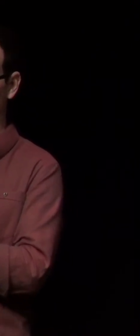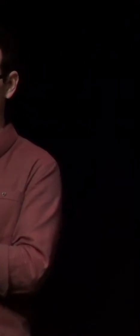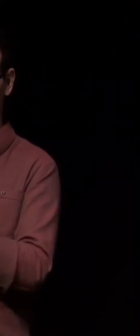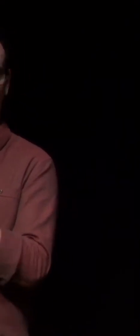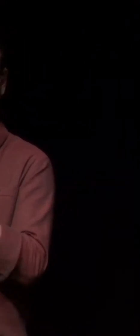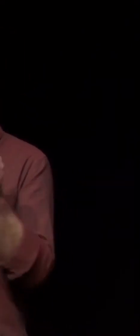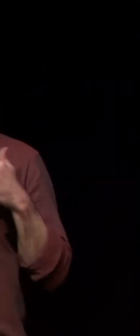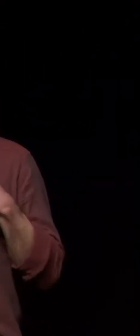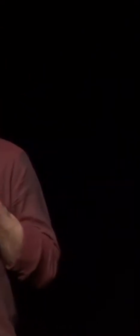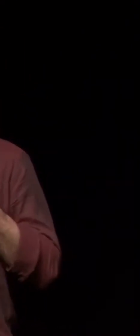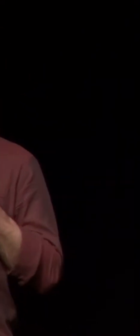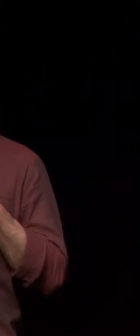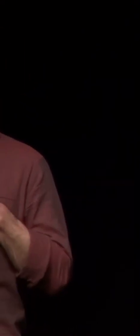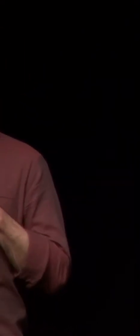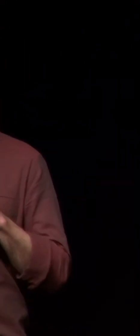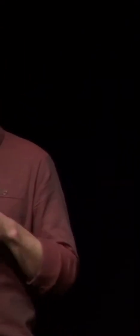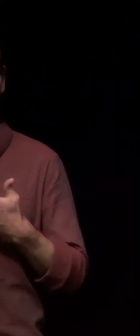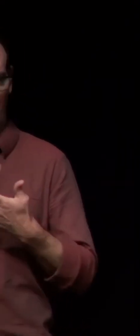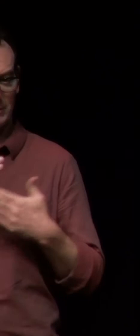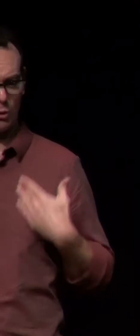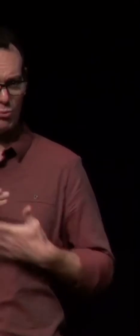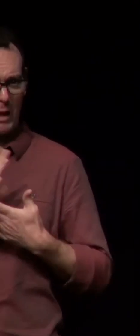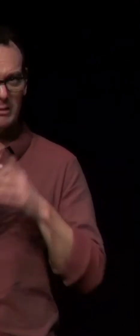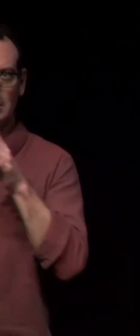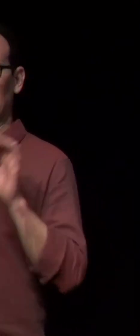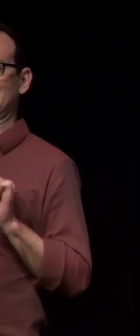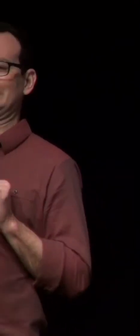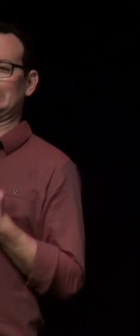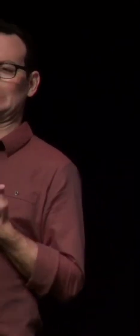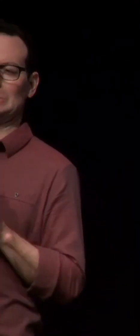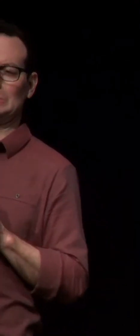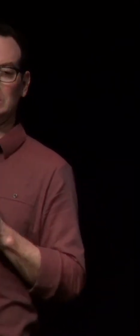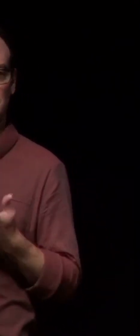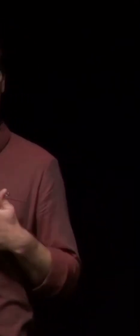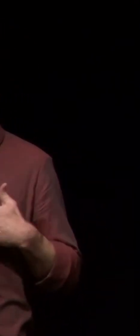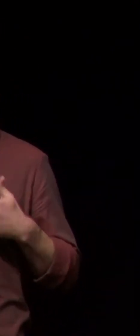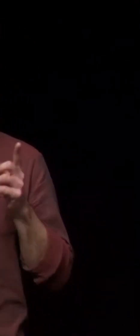rights gets some people nervous. But we need to continue to have those conversations